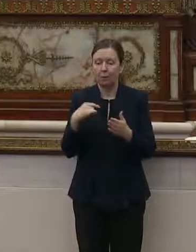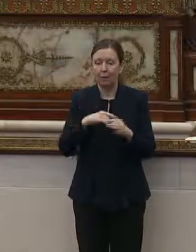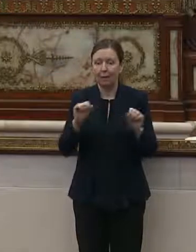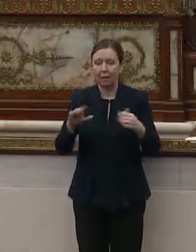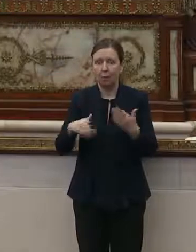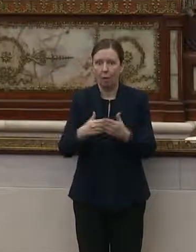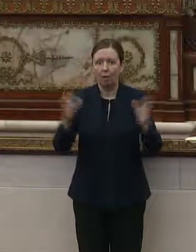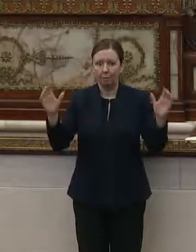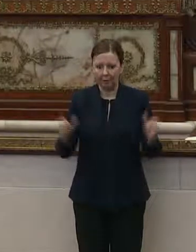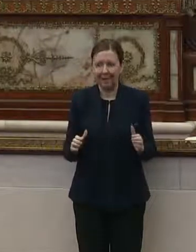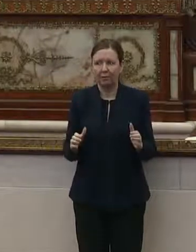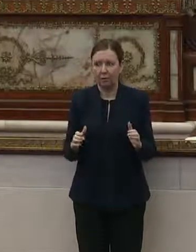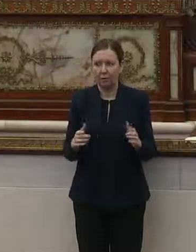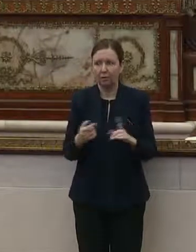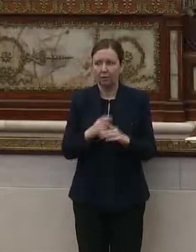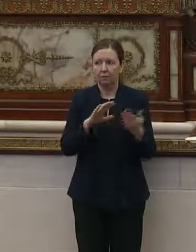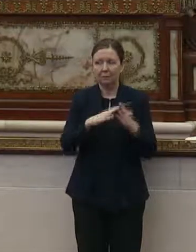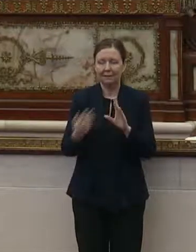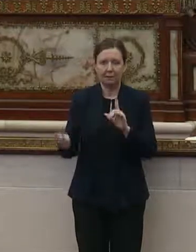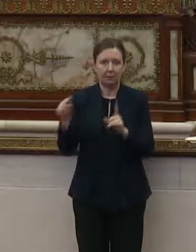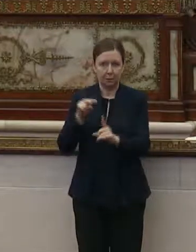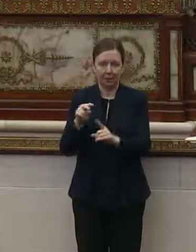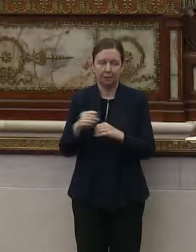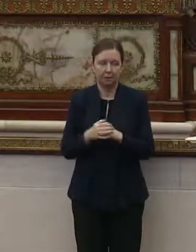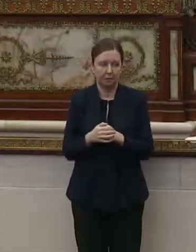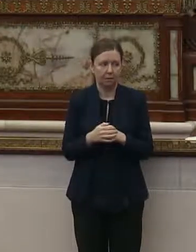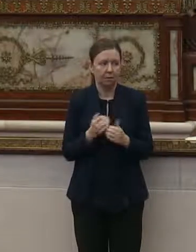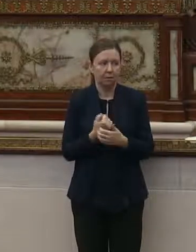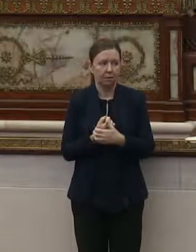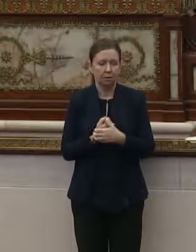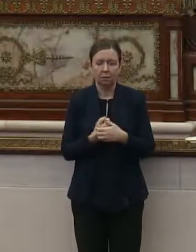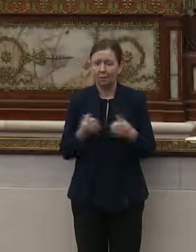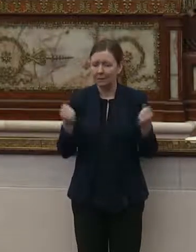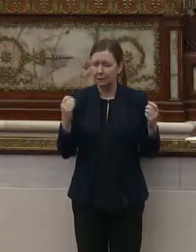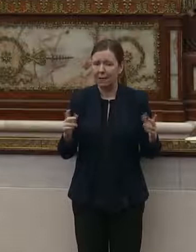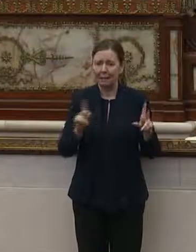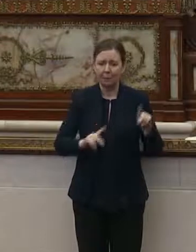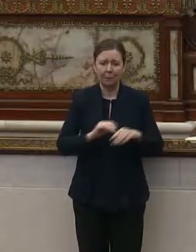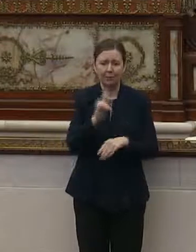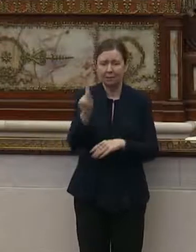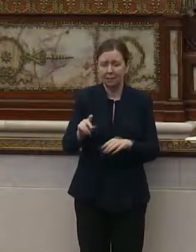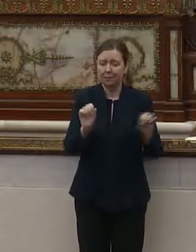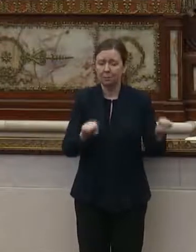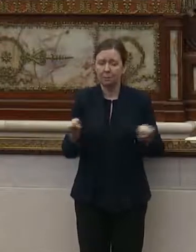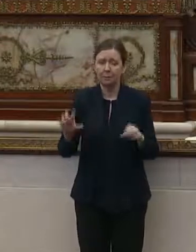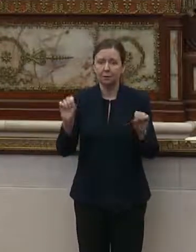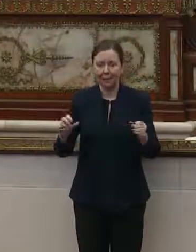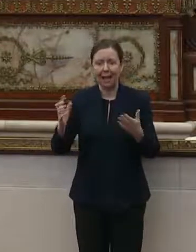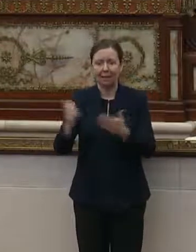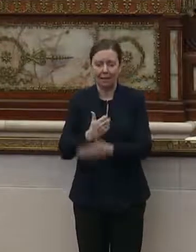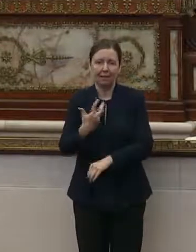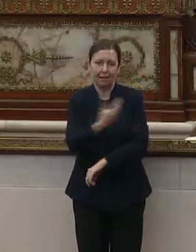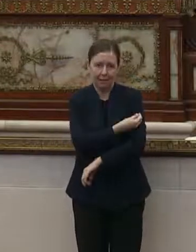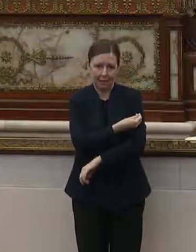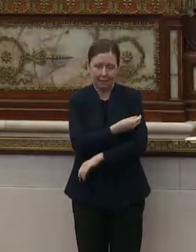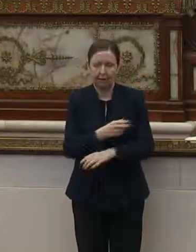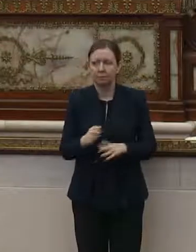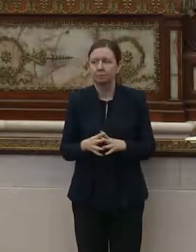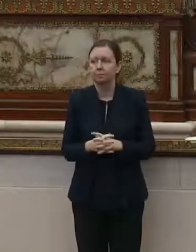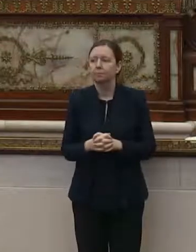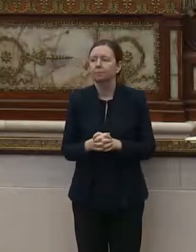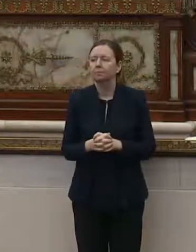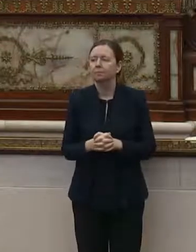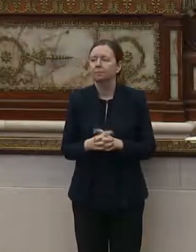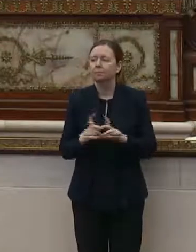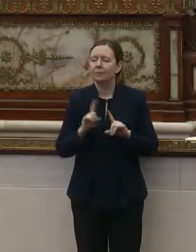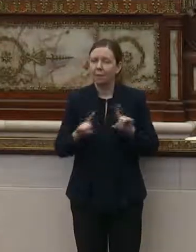all come together from a city perspective so that as many Philadelphians as possible can receive the vaccine.